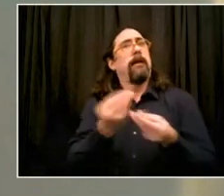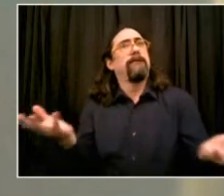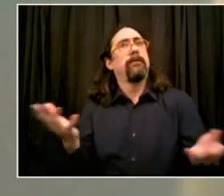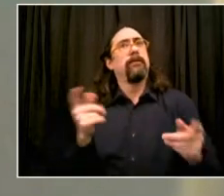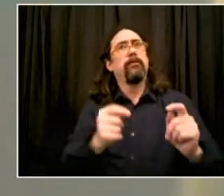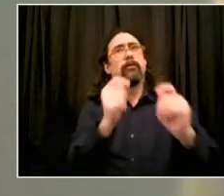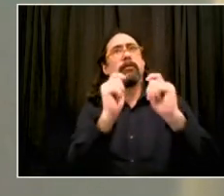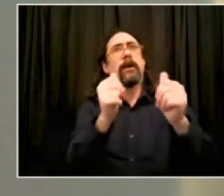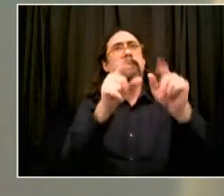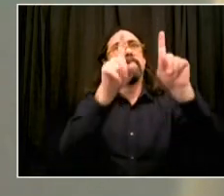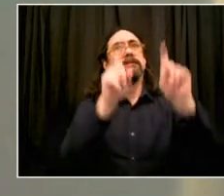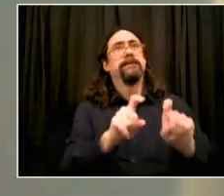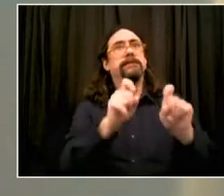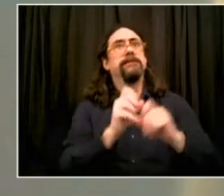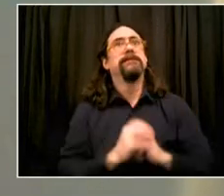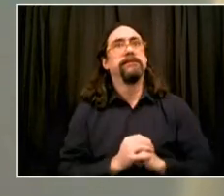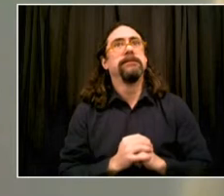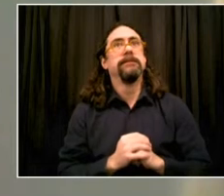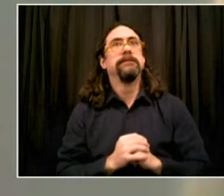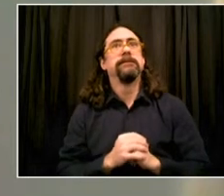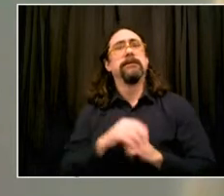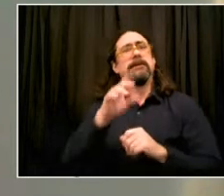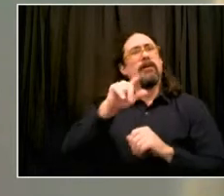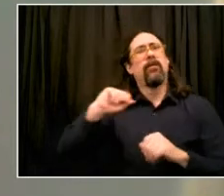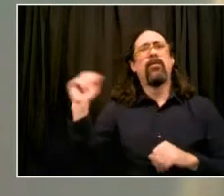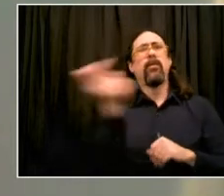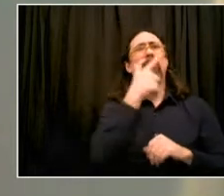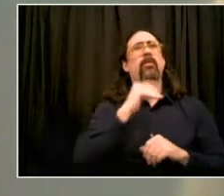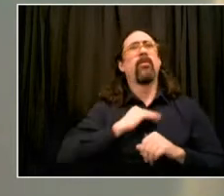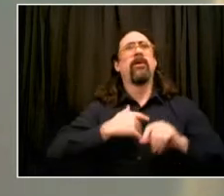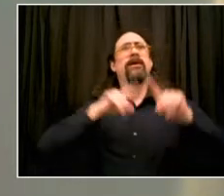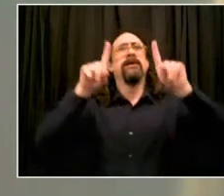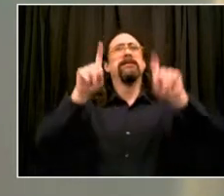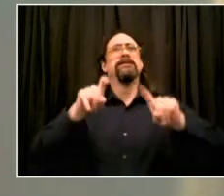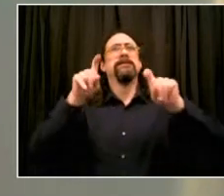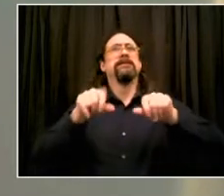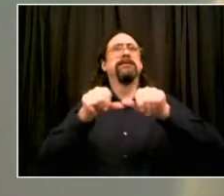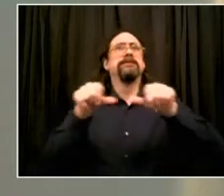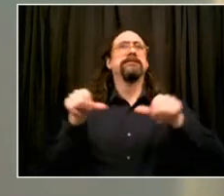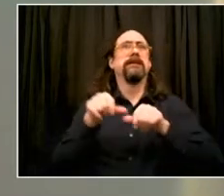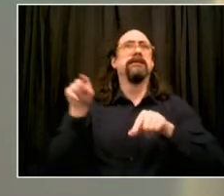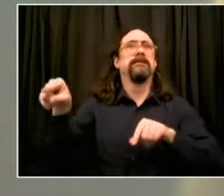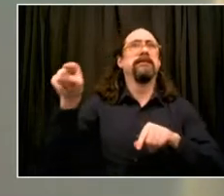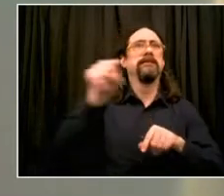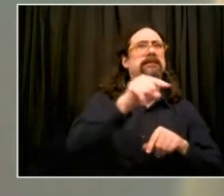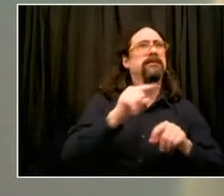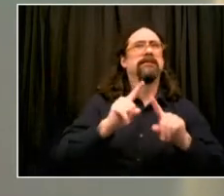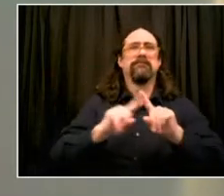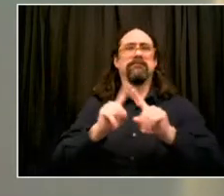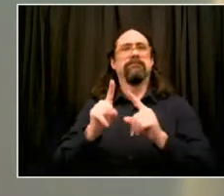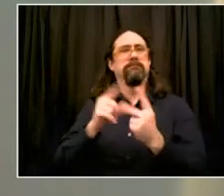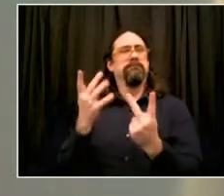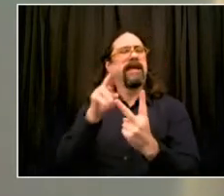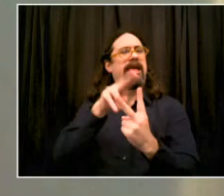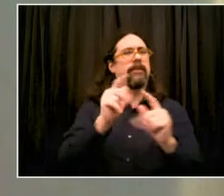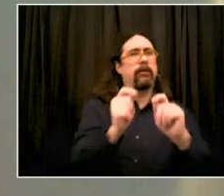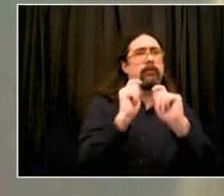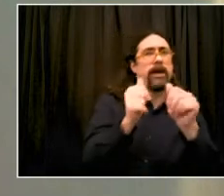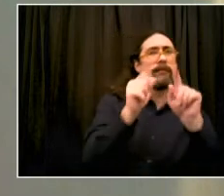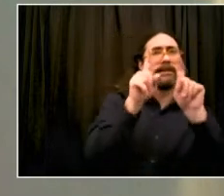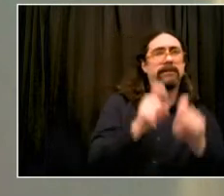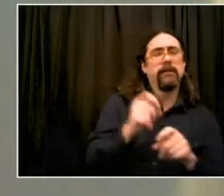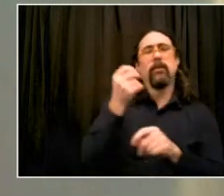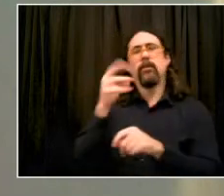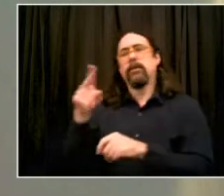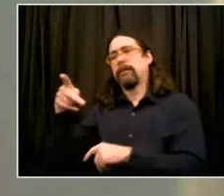tests that people know about as well as PCR tests. In addition to that, there was also a request for applications that came